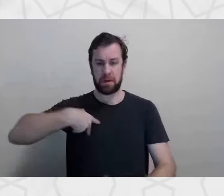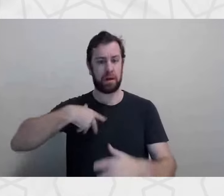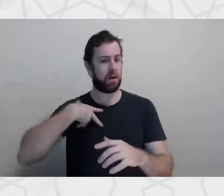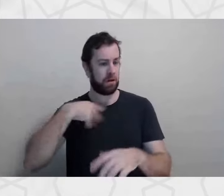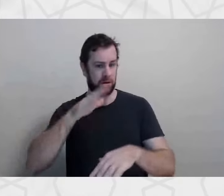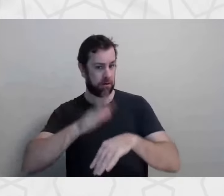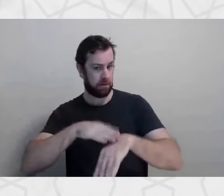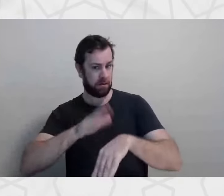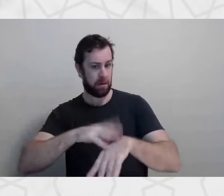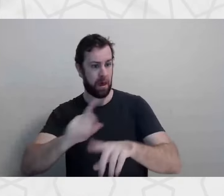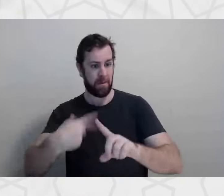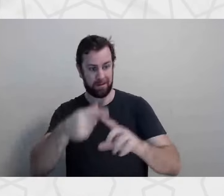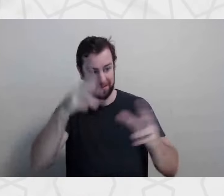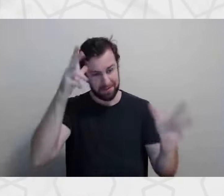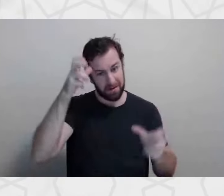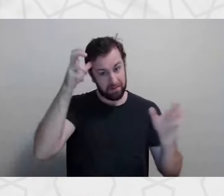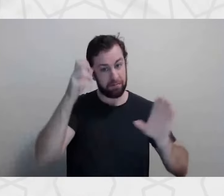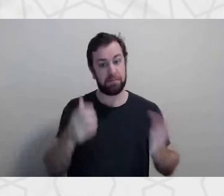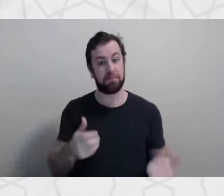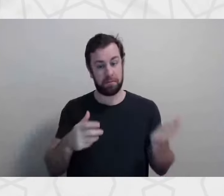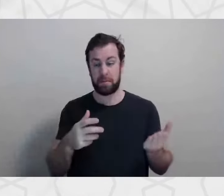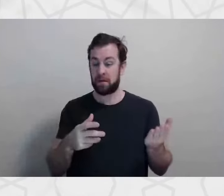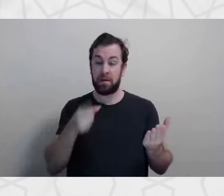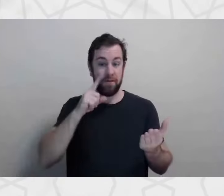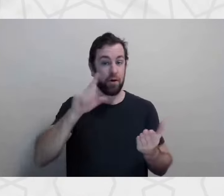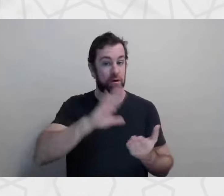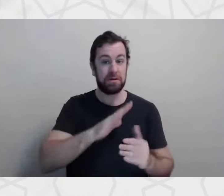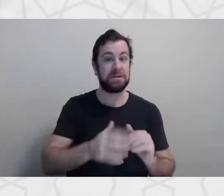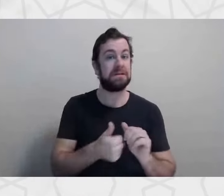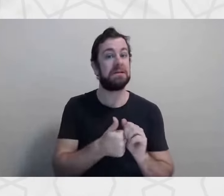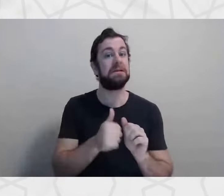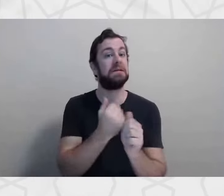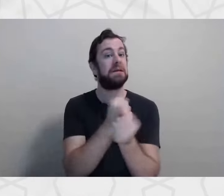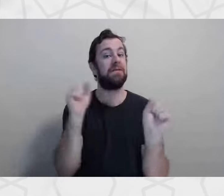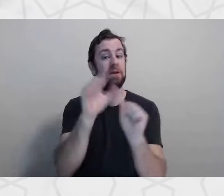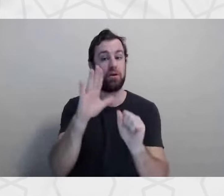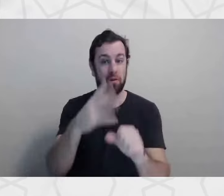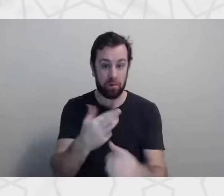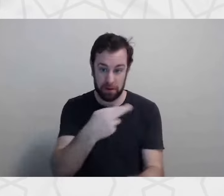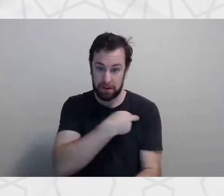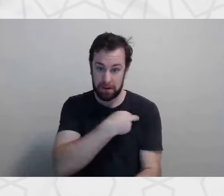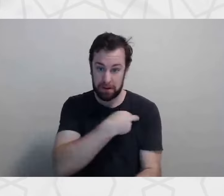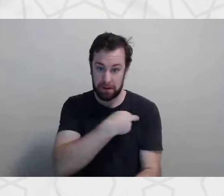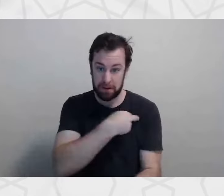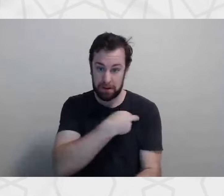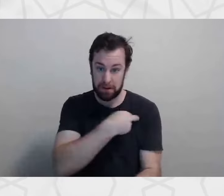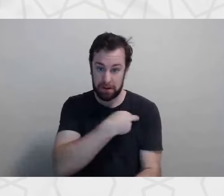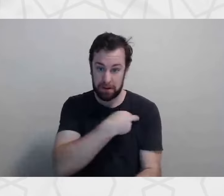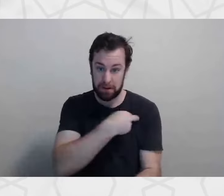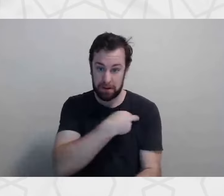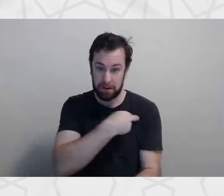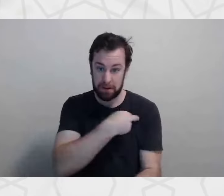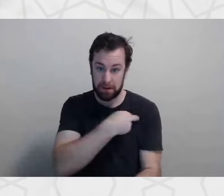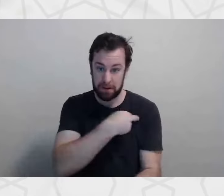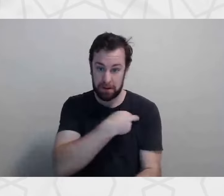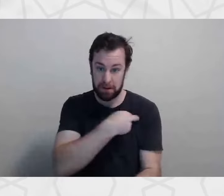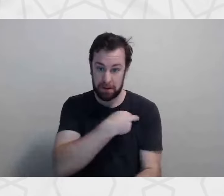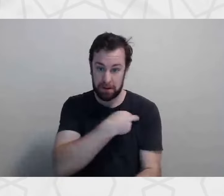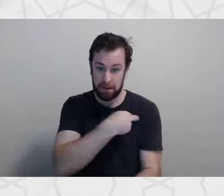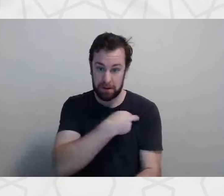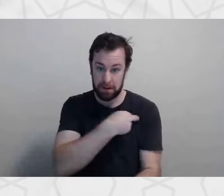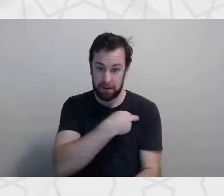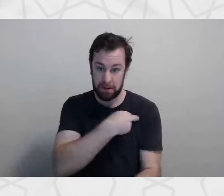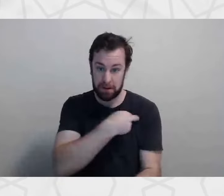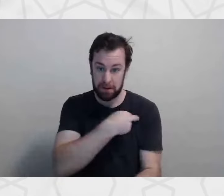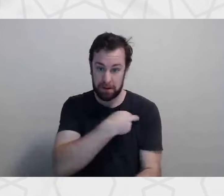the safety of your religion. He has lost all hope that he will be able to lead you astray in